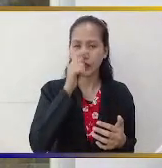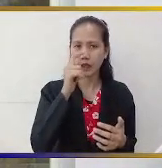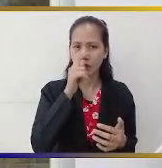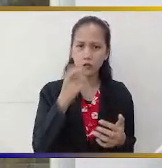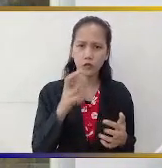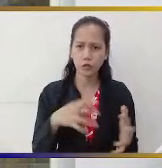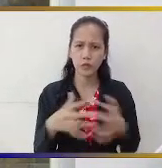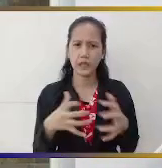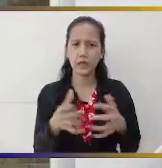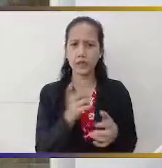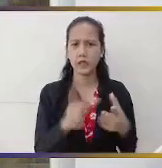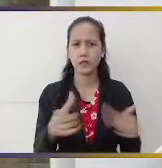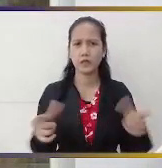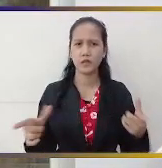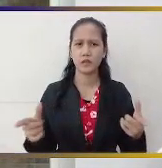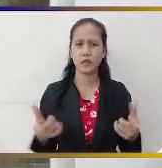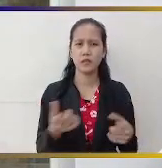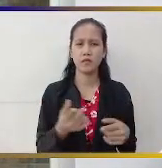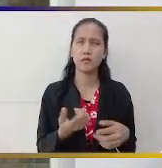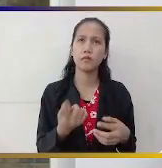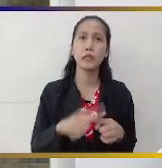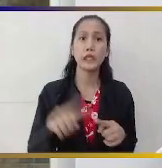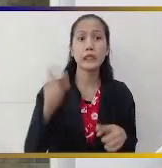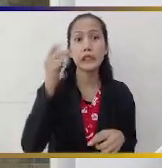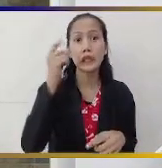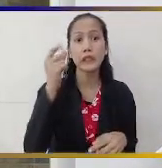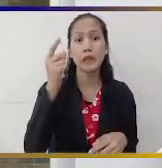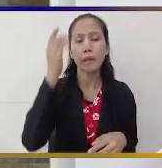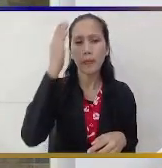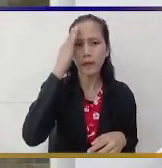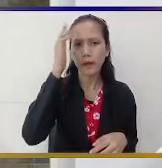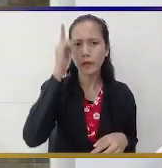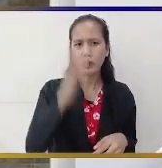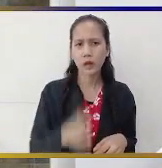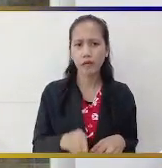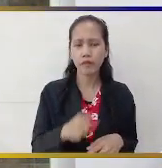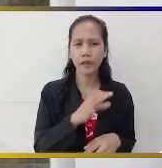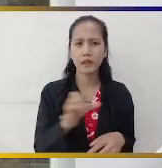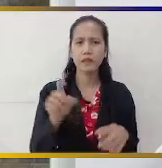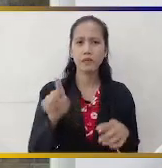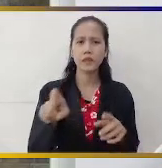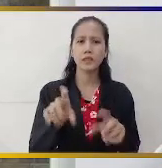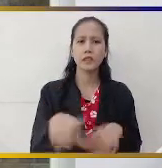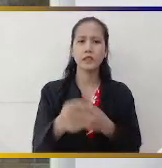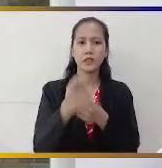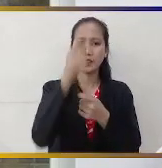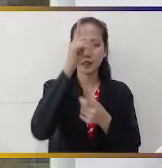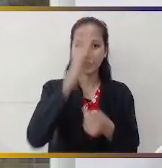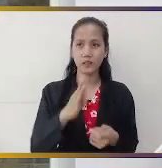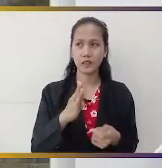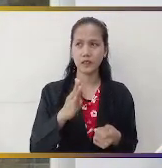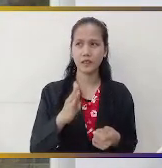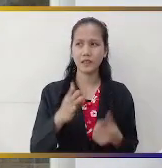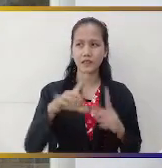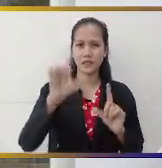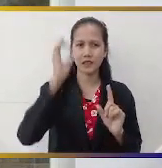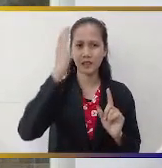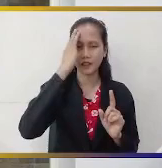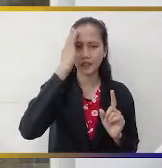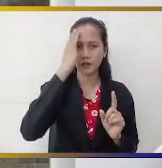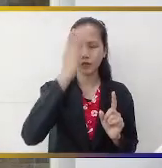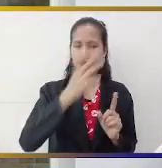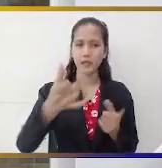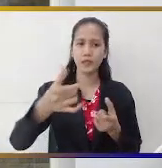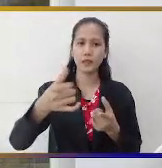but I know this. I know God. I can trust you. I know God. If I'll just give it, I know God. If I'll just release